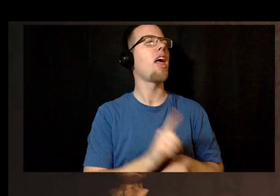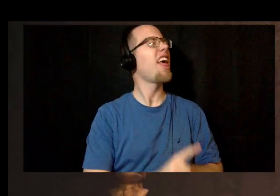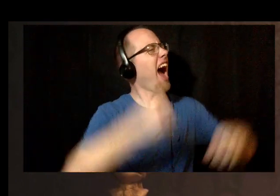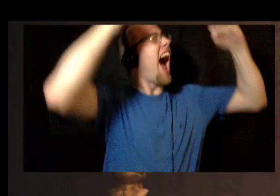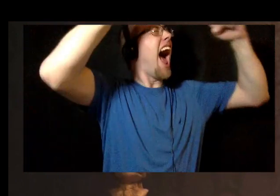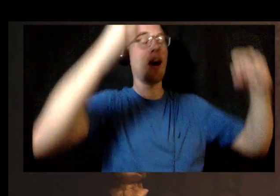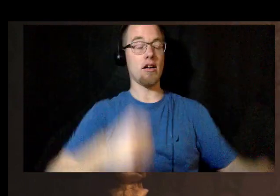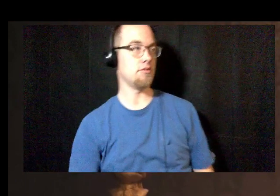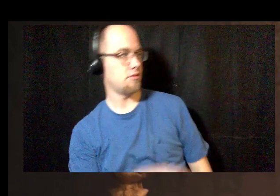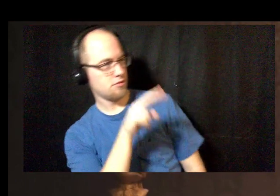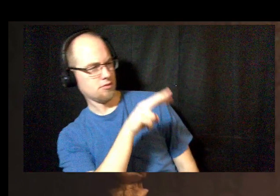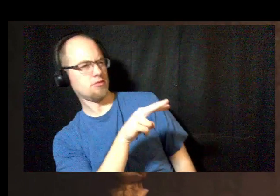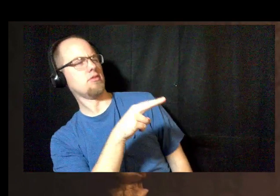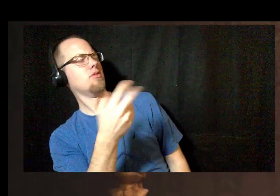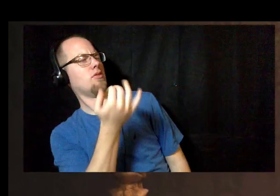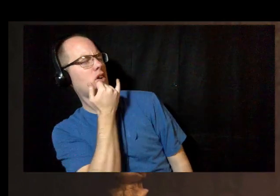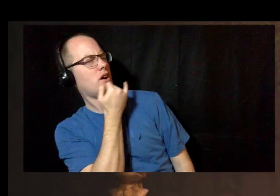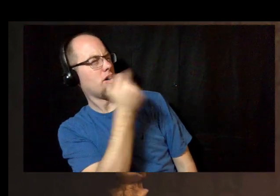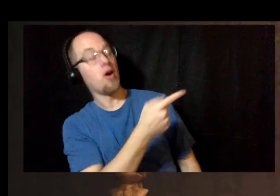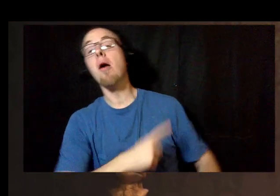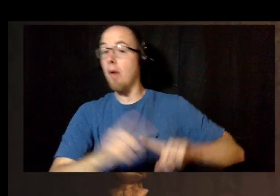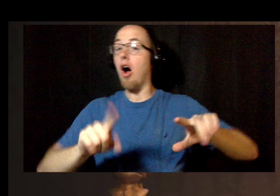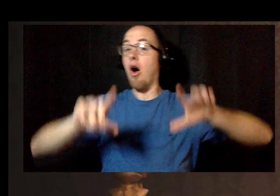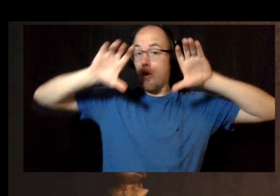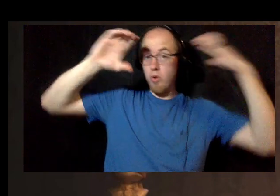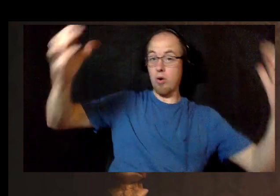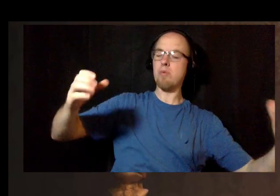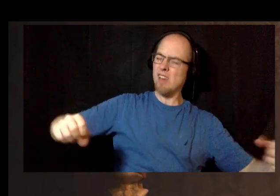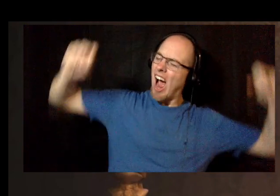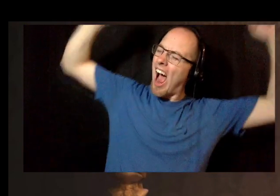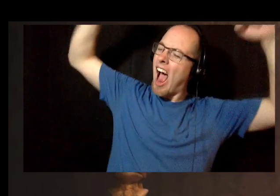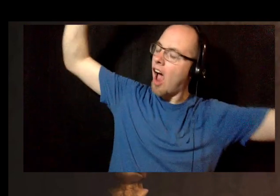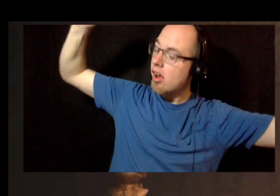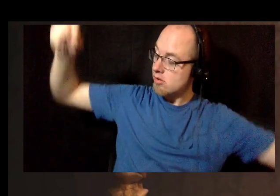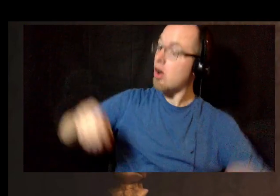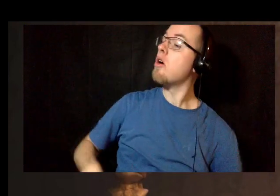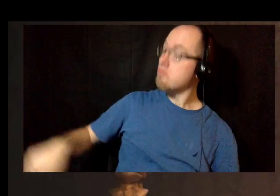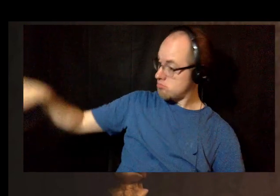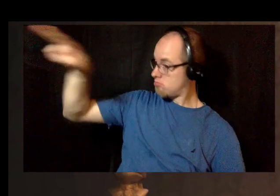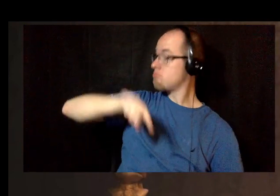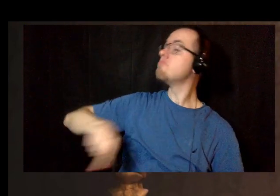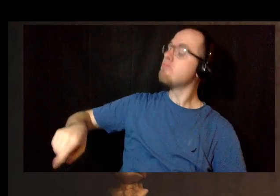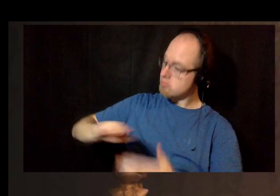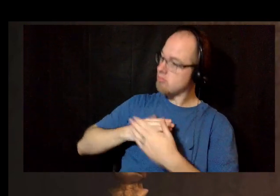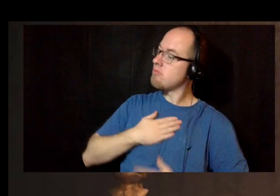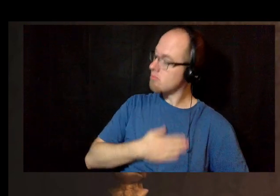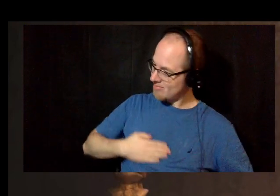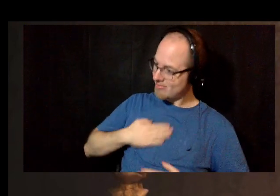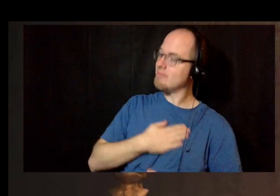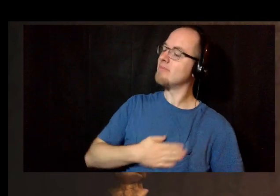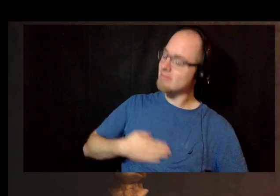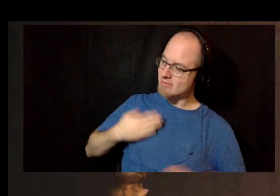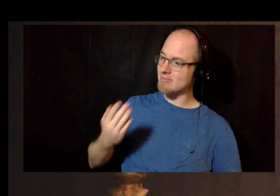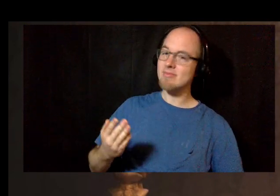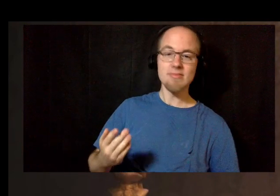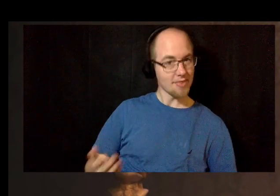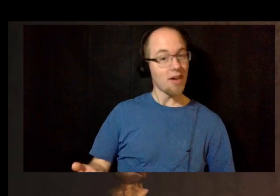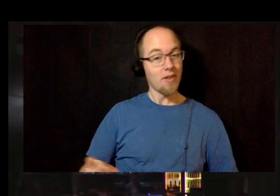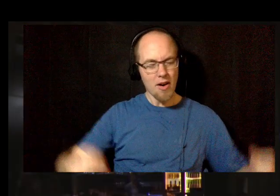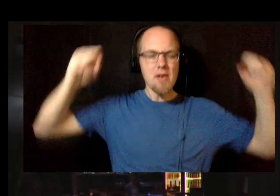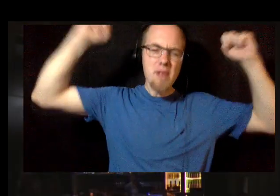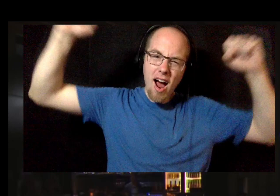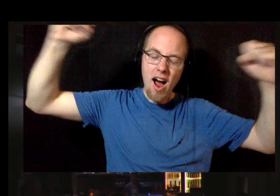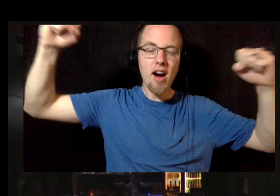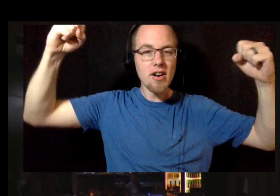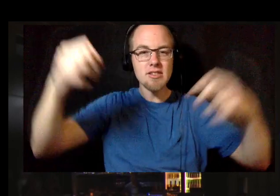that person? But if there's a group of you going, woo! It's like, no, they're having a nice time, aren't they? Wooing, when you're in an